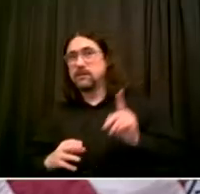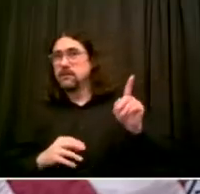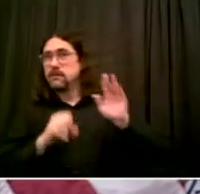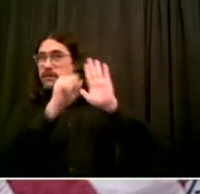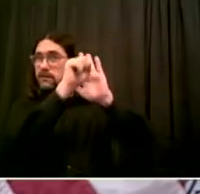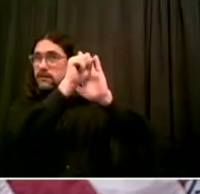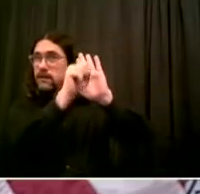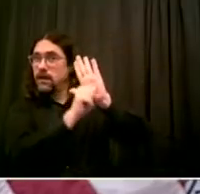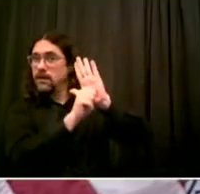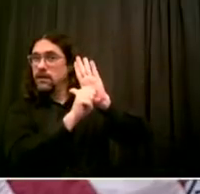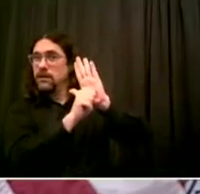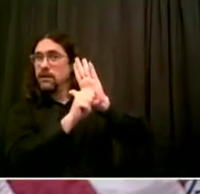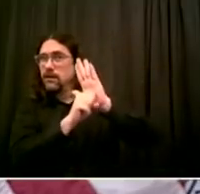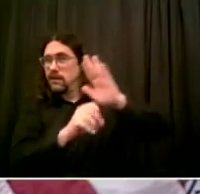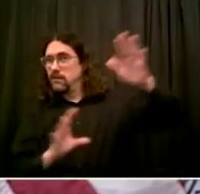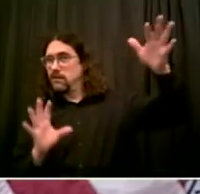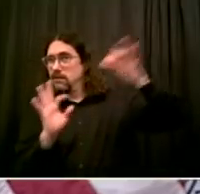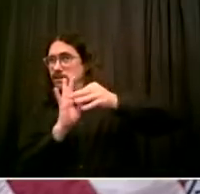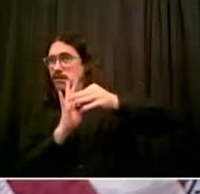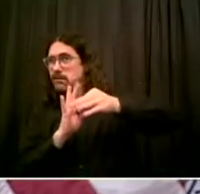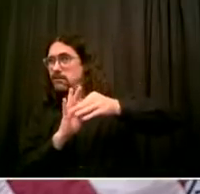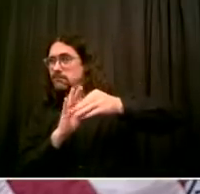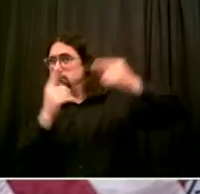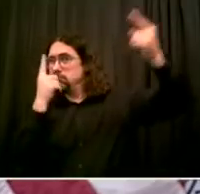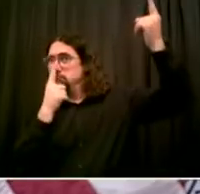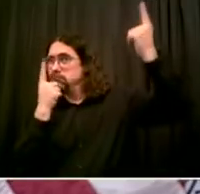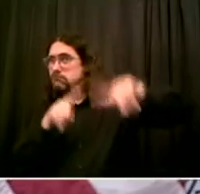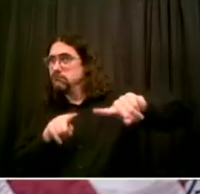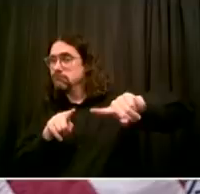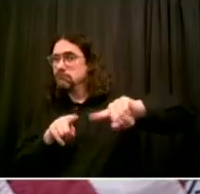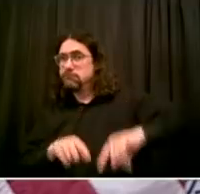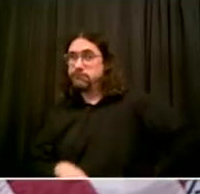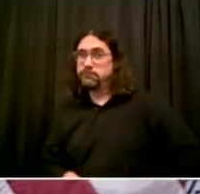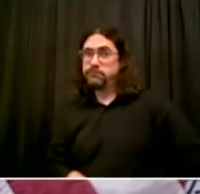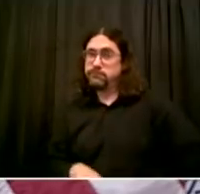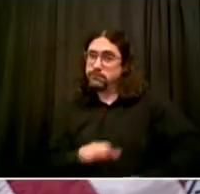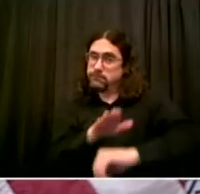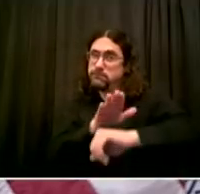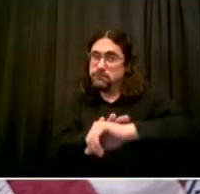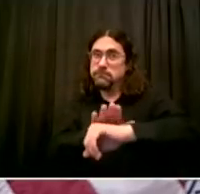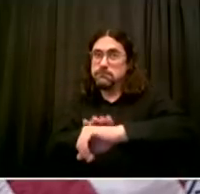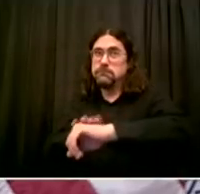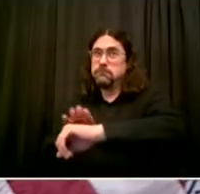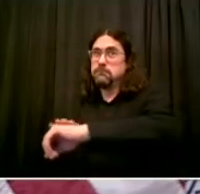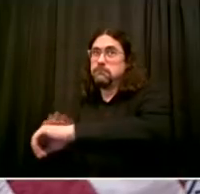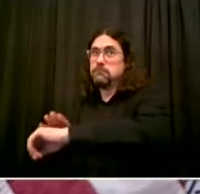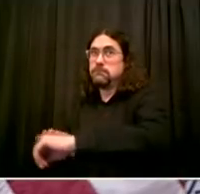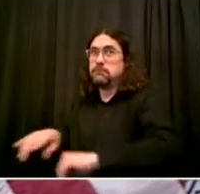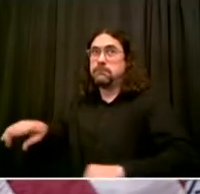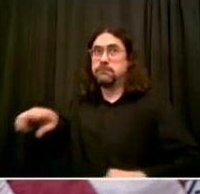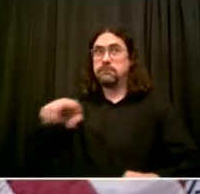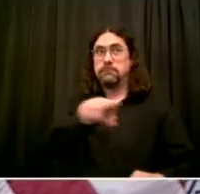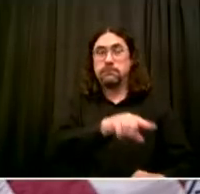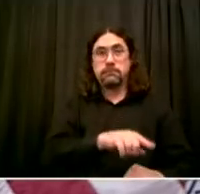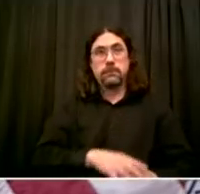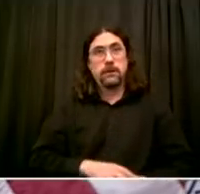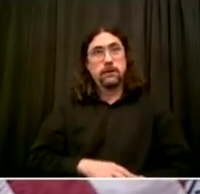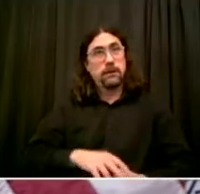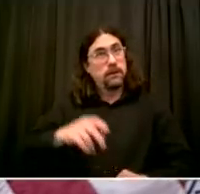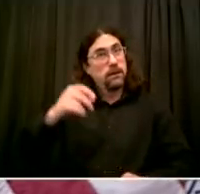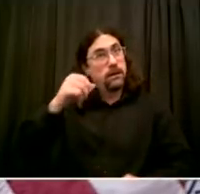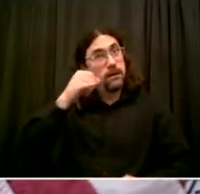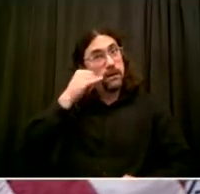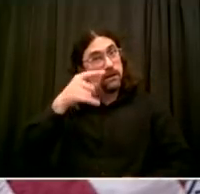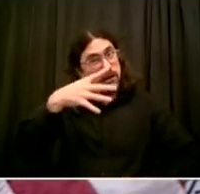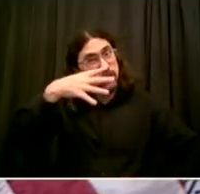and the disease reasserts, then you will go in the opposite direction, more restrictions, even more we could have than what we have right now, and that's the